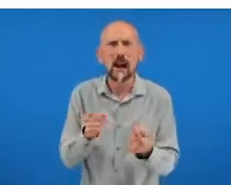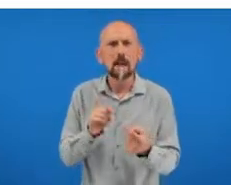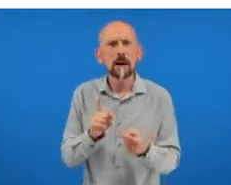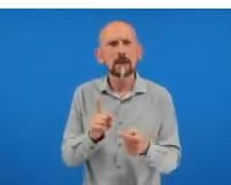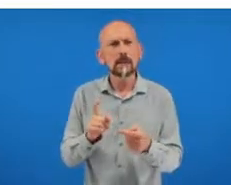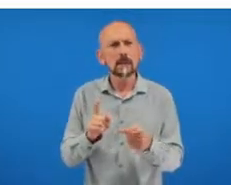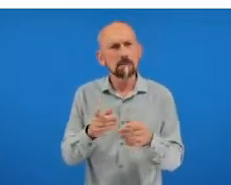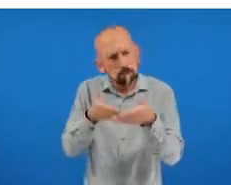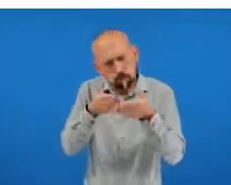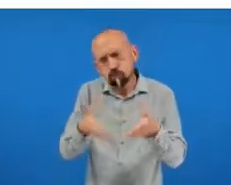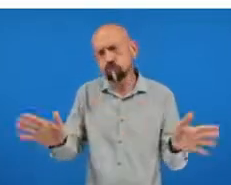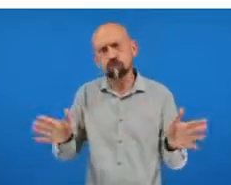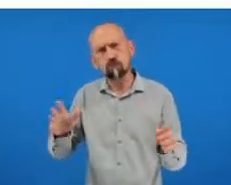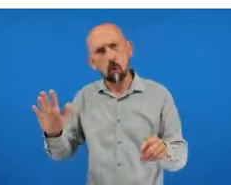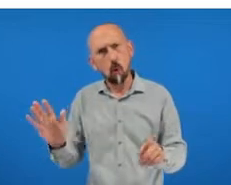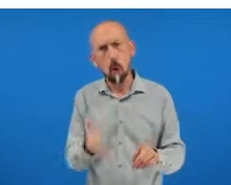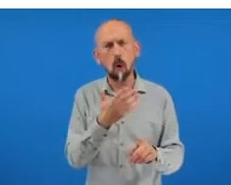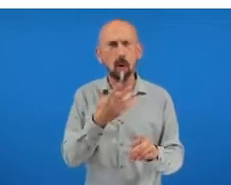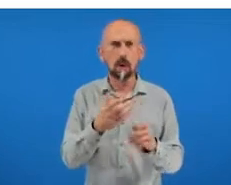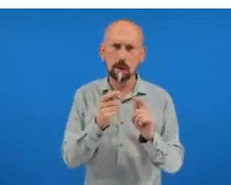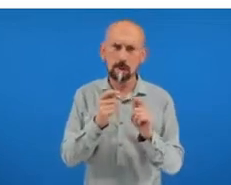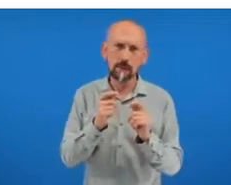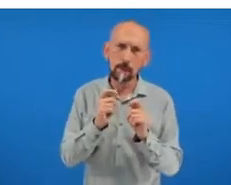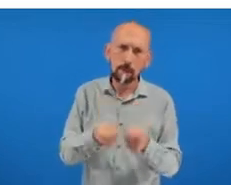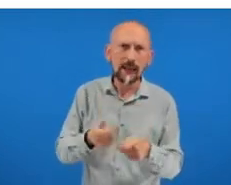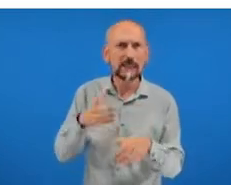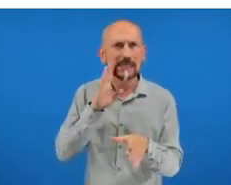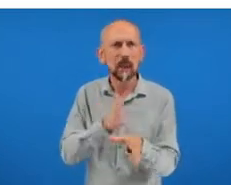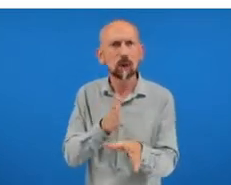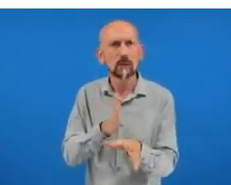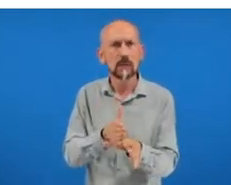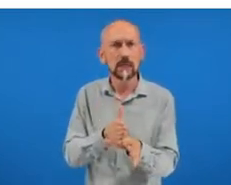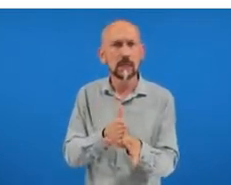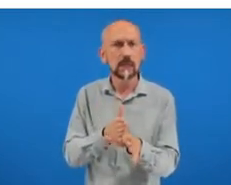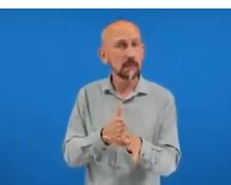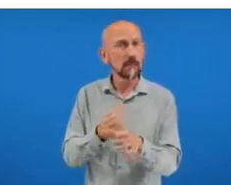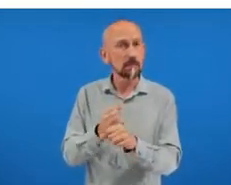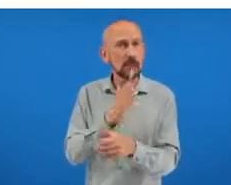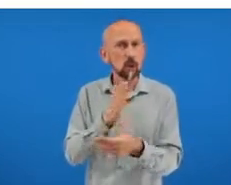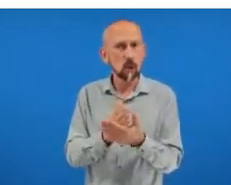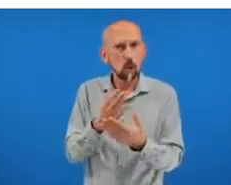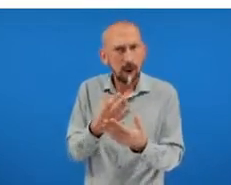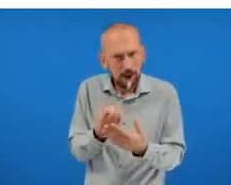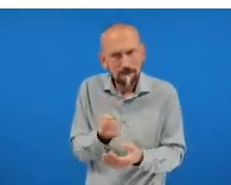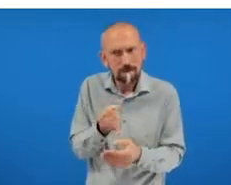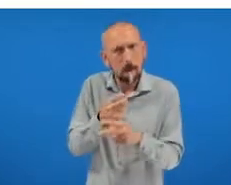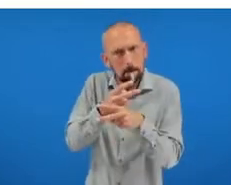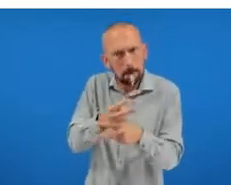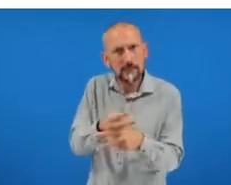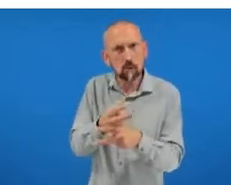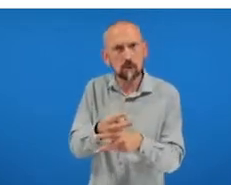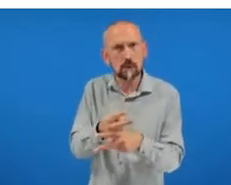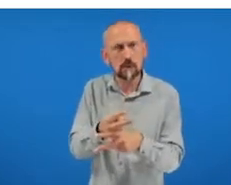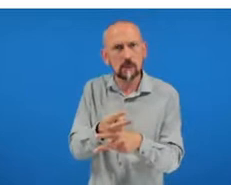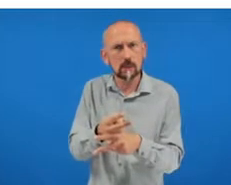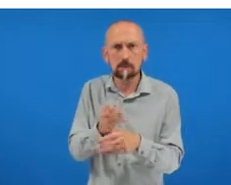broad spectrum of applied psychology, that we have mentoring, and that we also have mentoring for